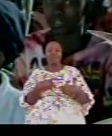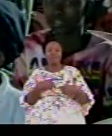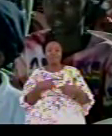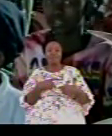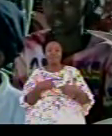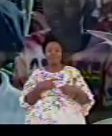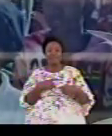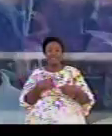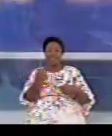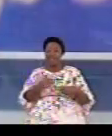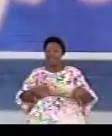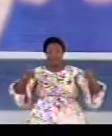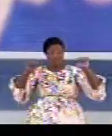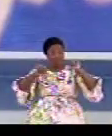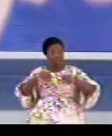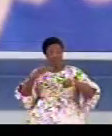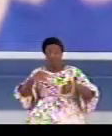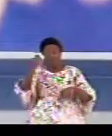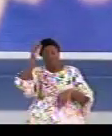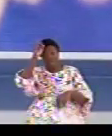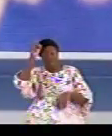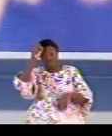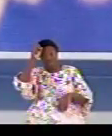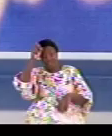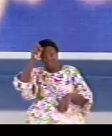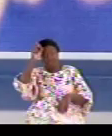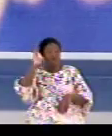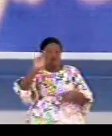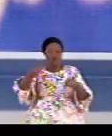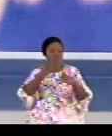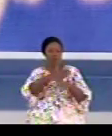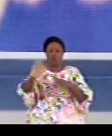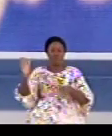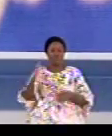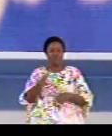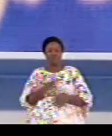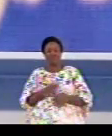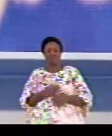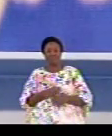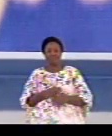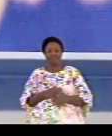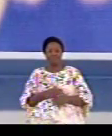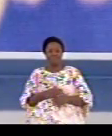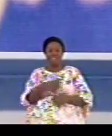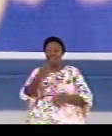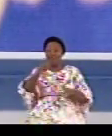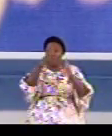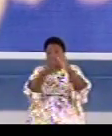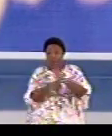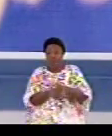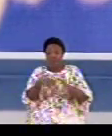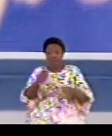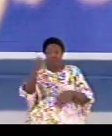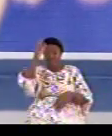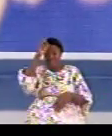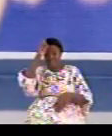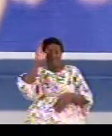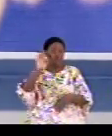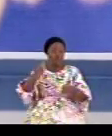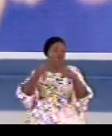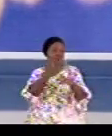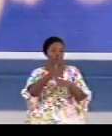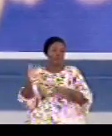the condemnation of satan will go away the oppression of satan will go